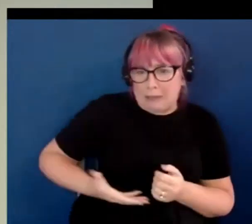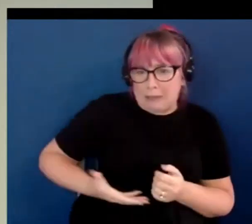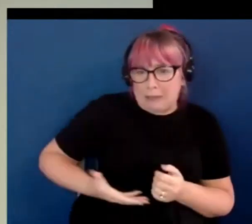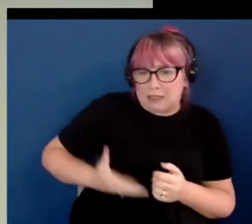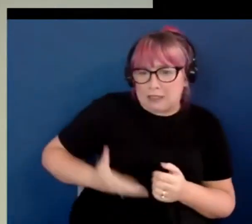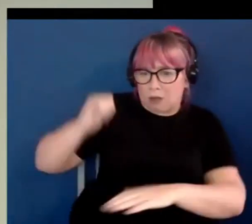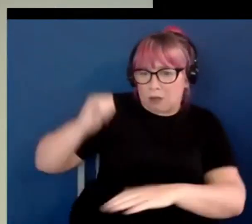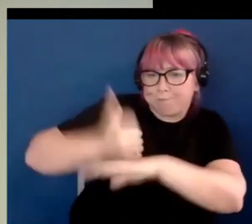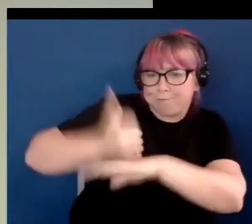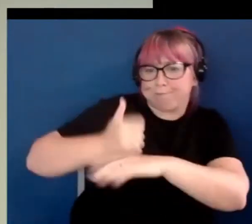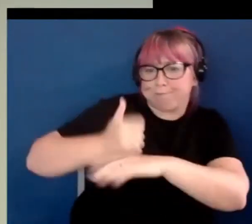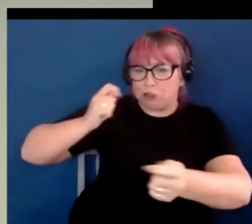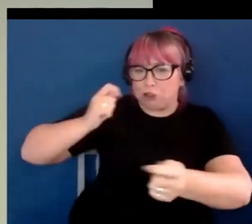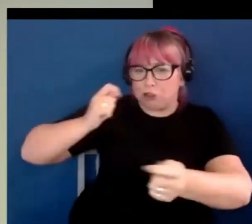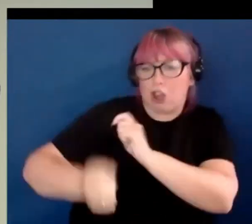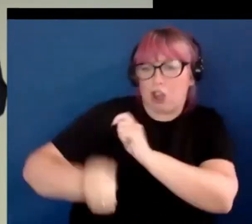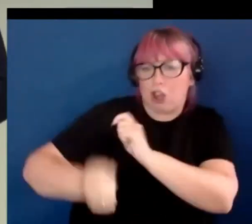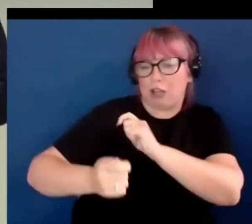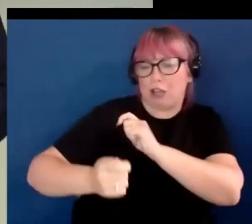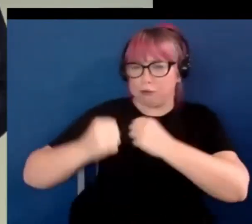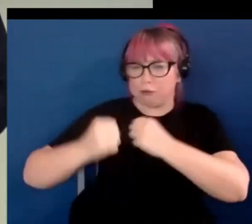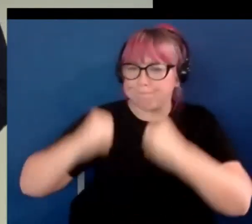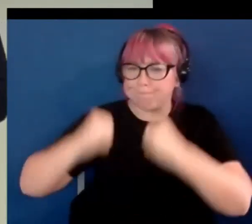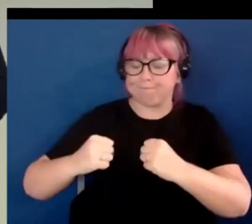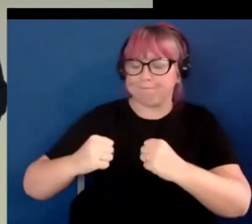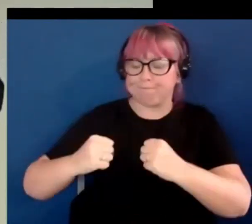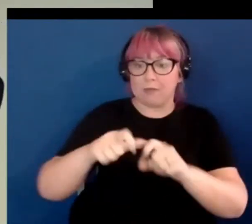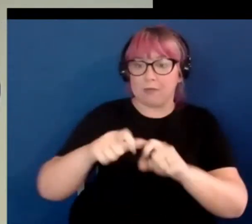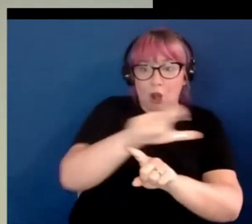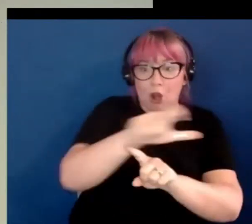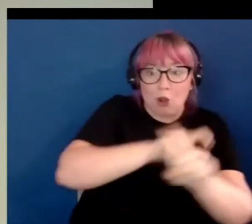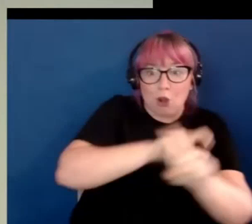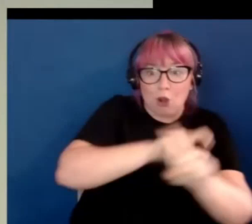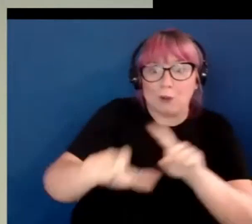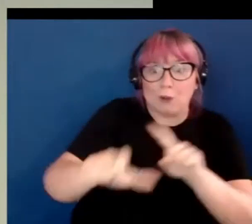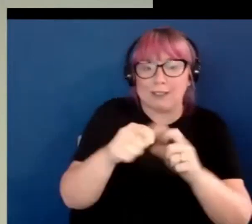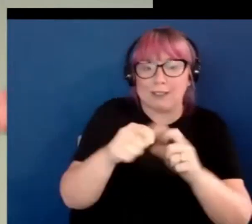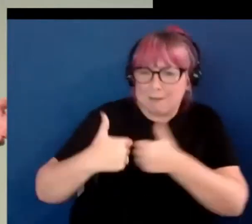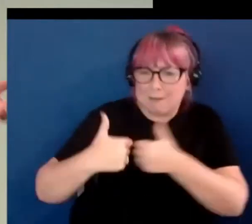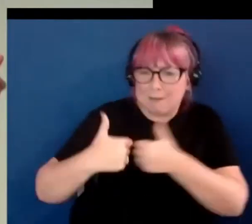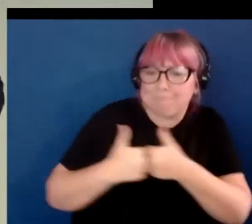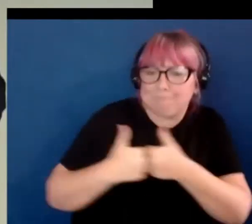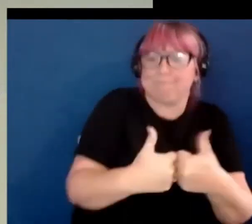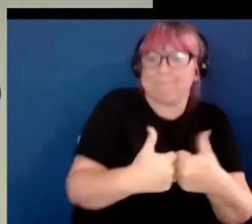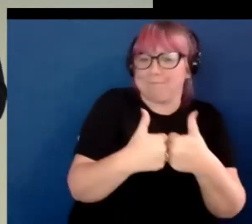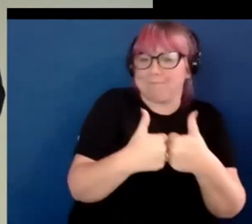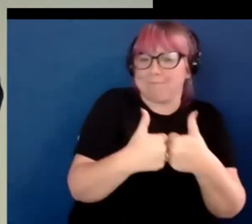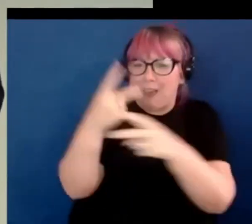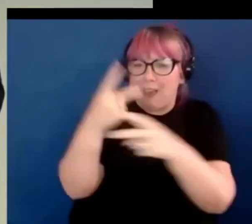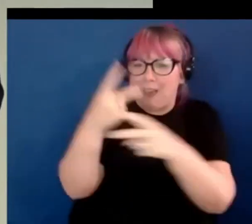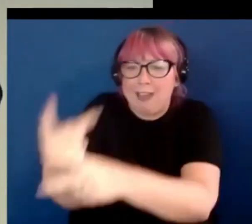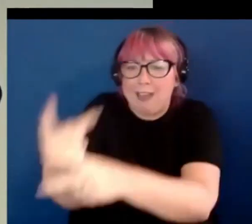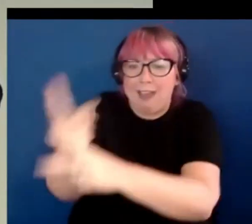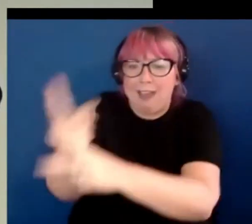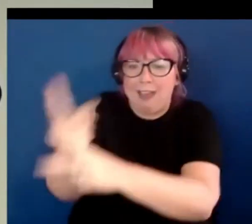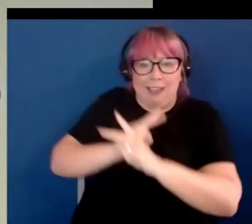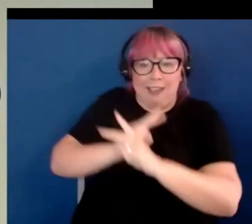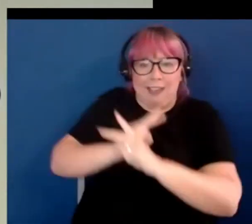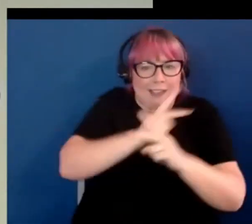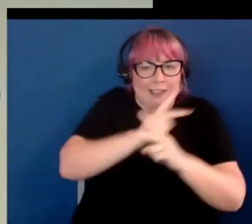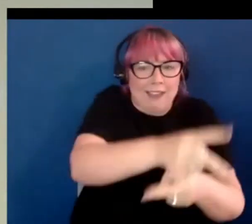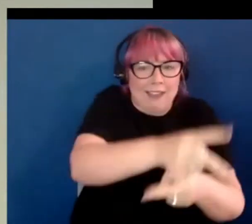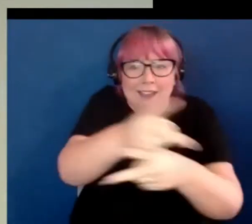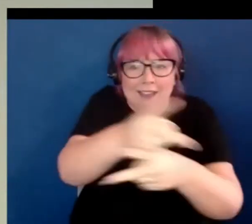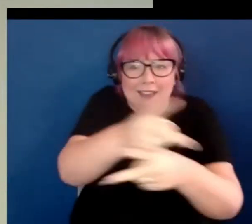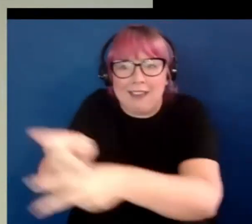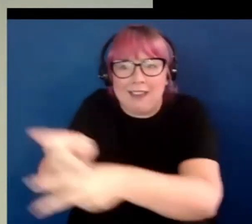worked. Communities coming together in solidarity and compassion to care and support one another. Our most